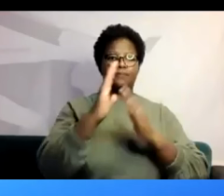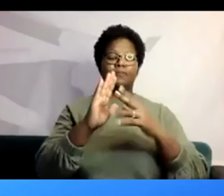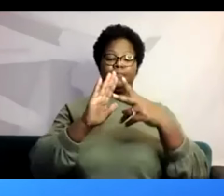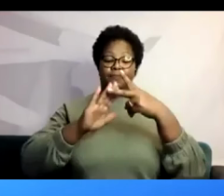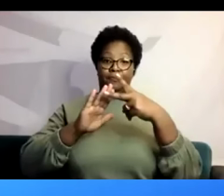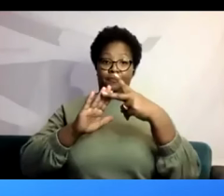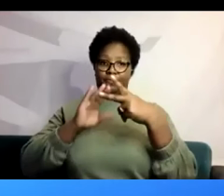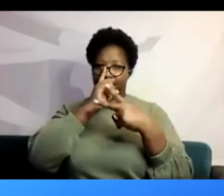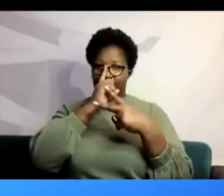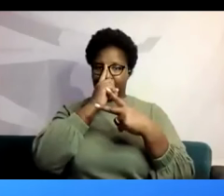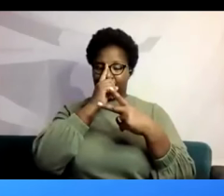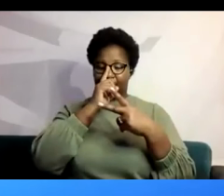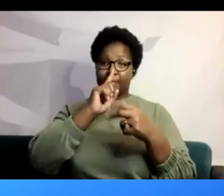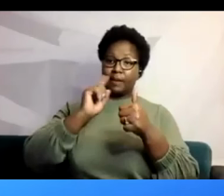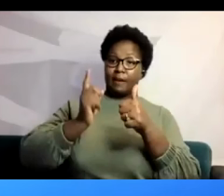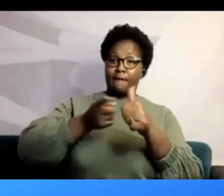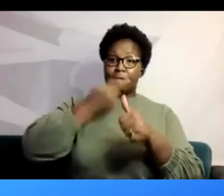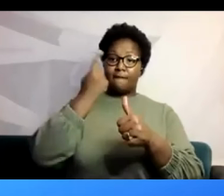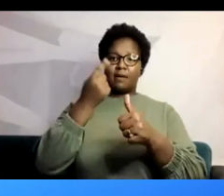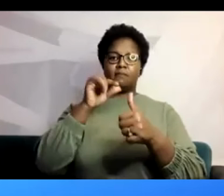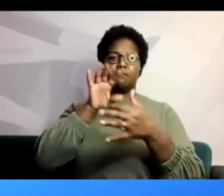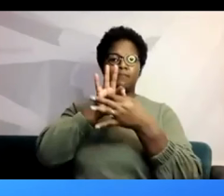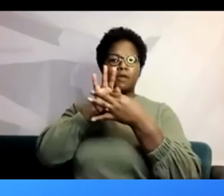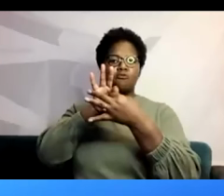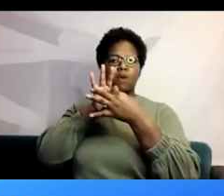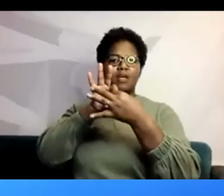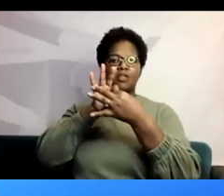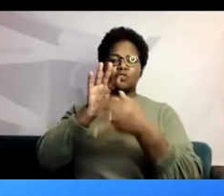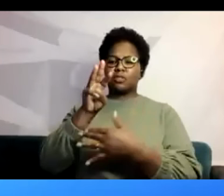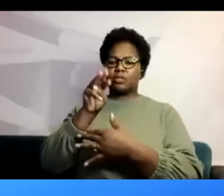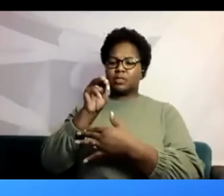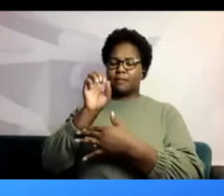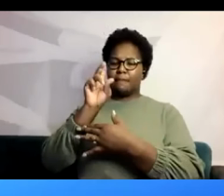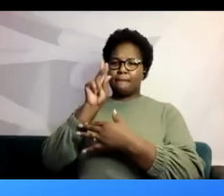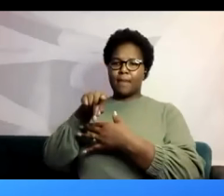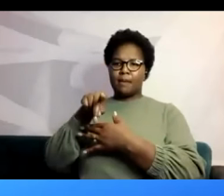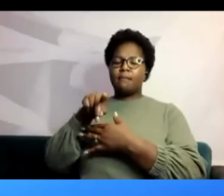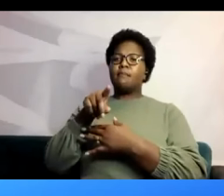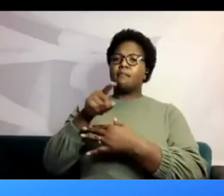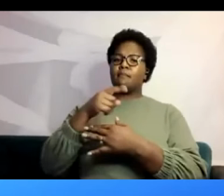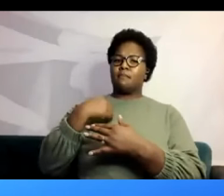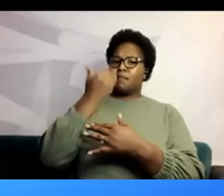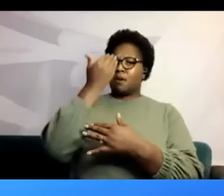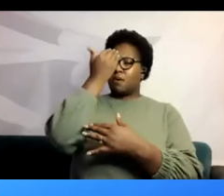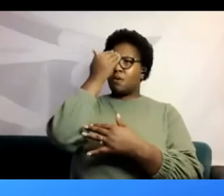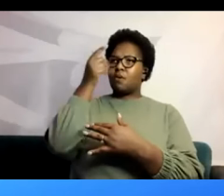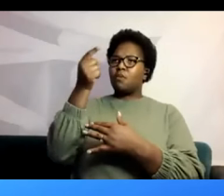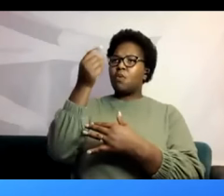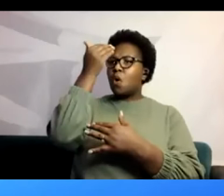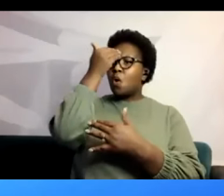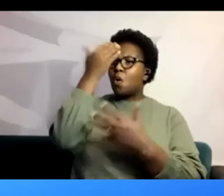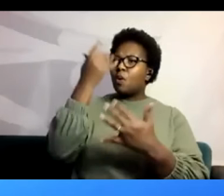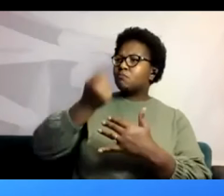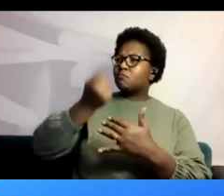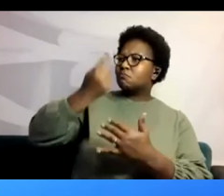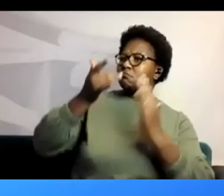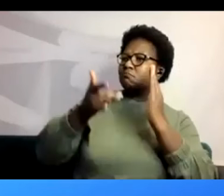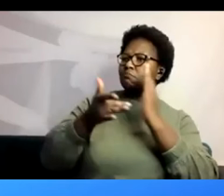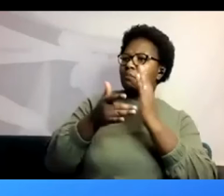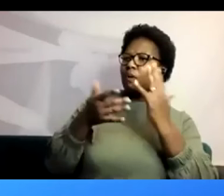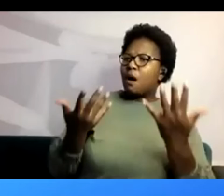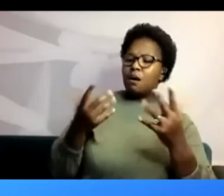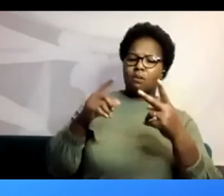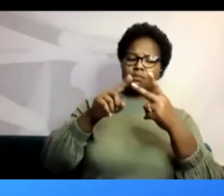We start with a relationship map. It lets us know who the person knows and how they know them. Family,